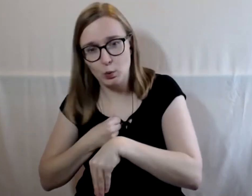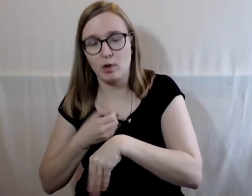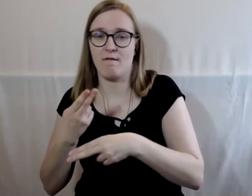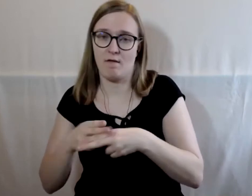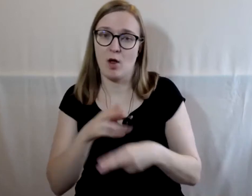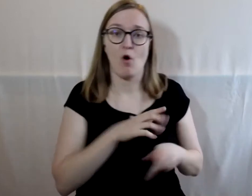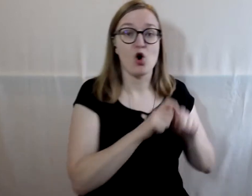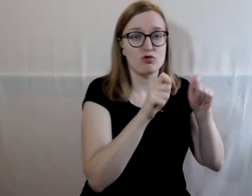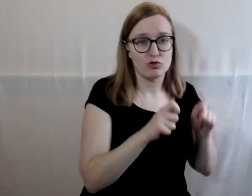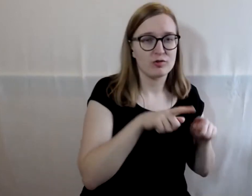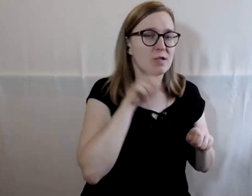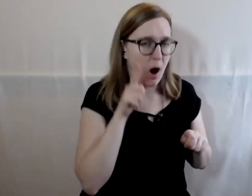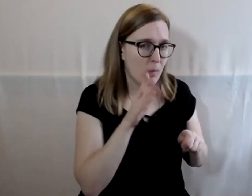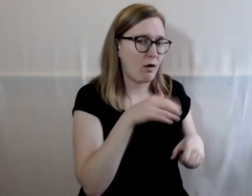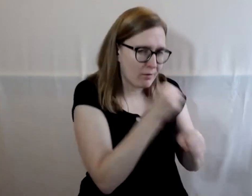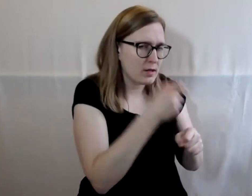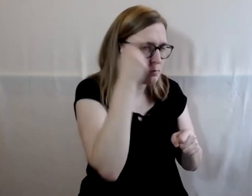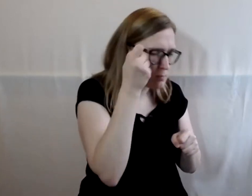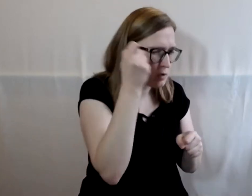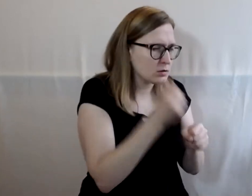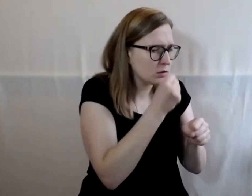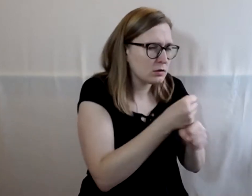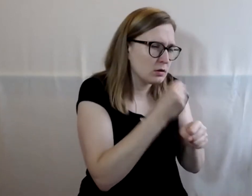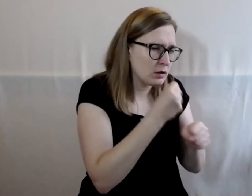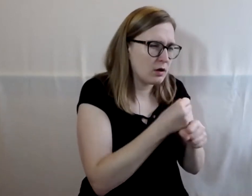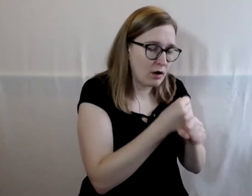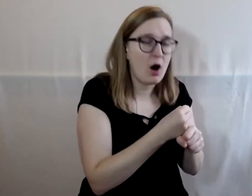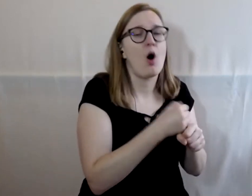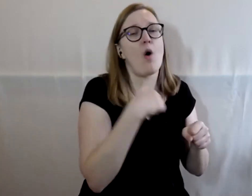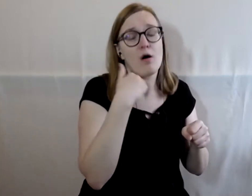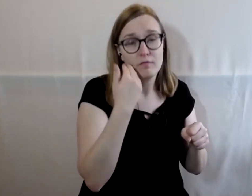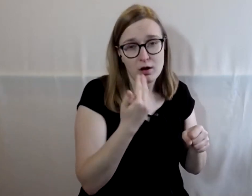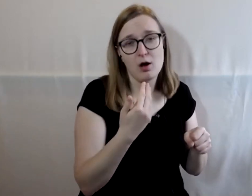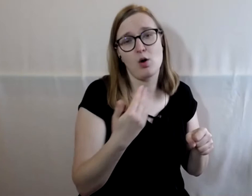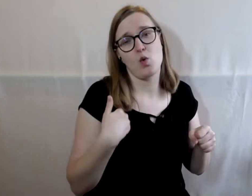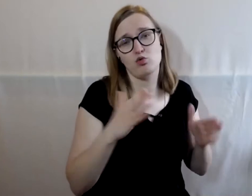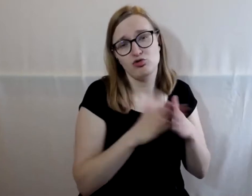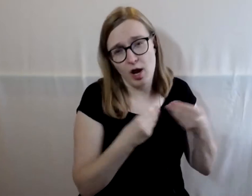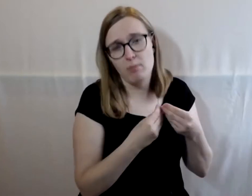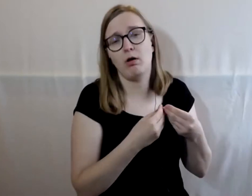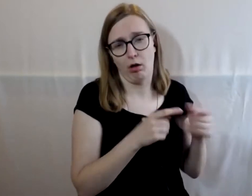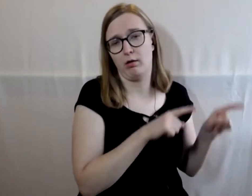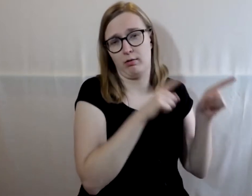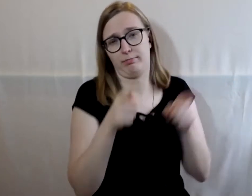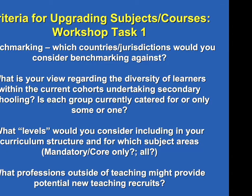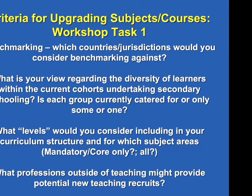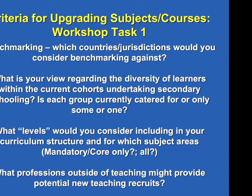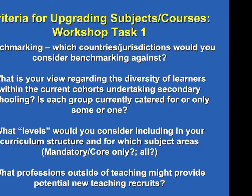make the change if you can find the opportunity for them.